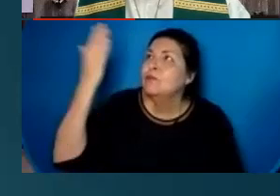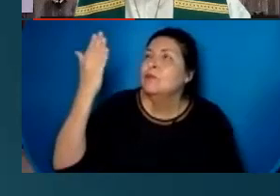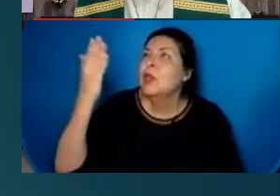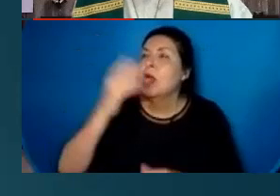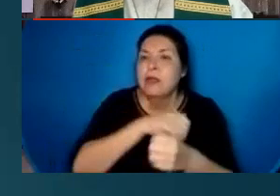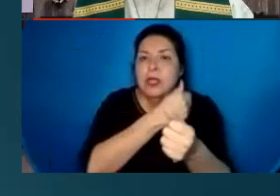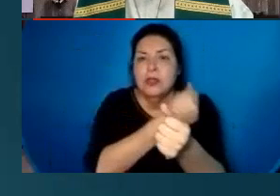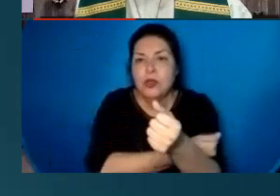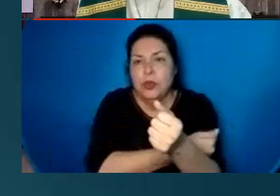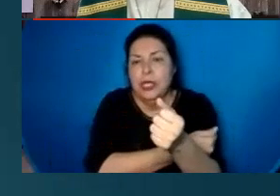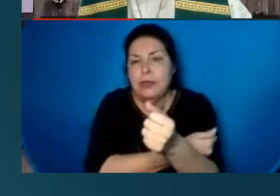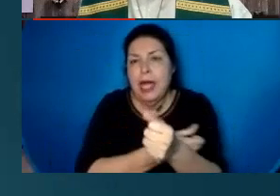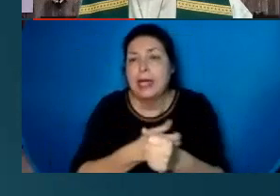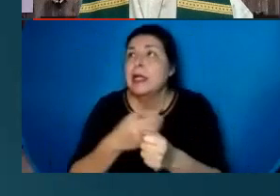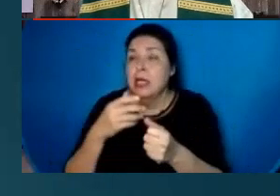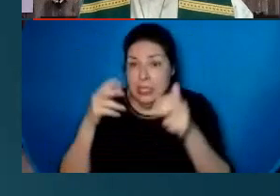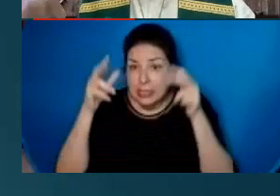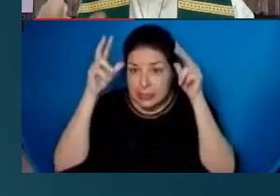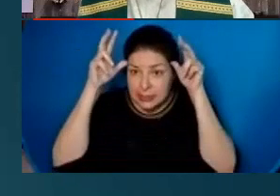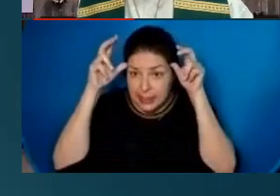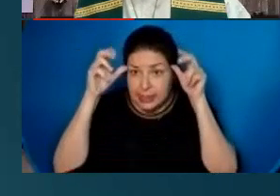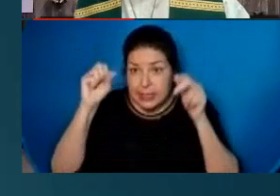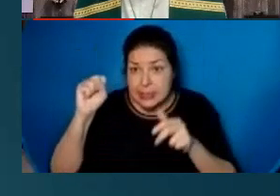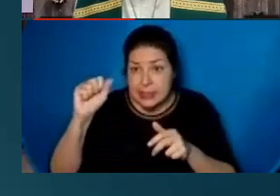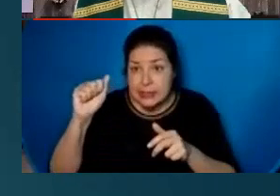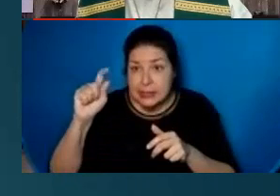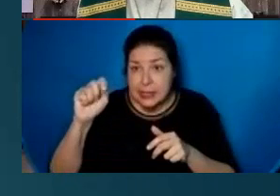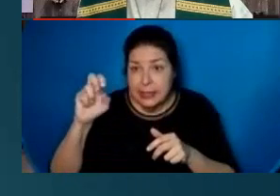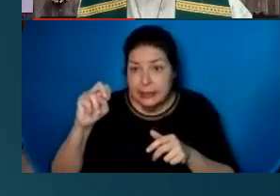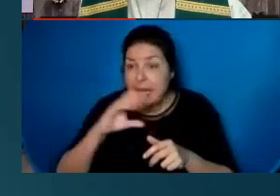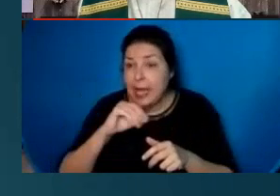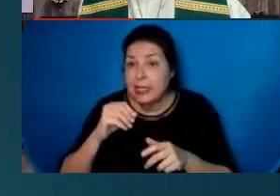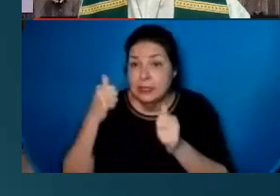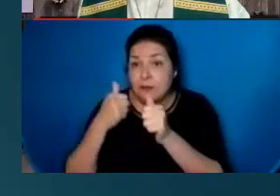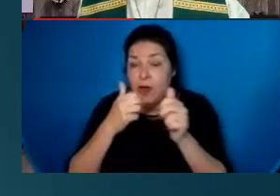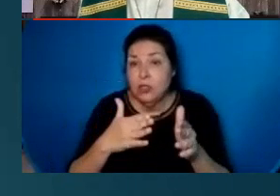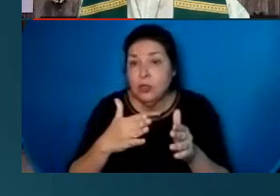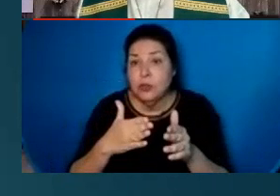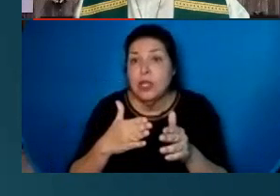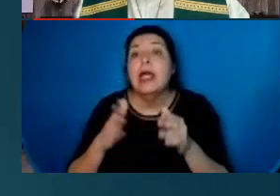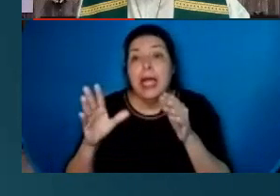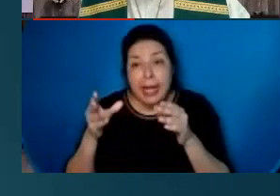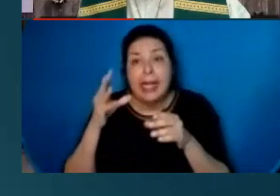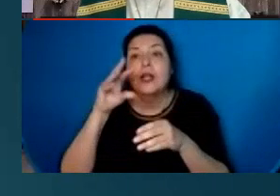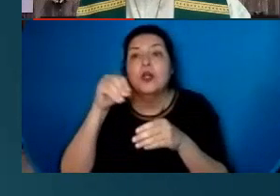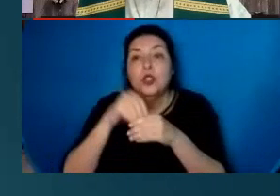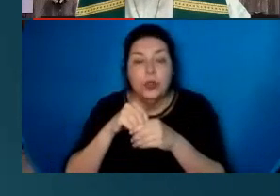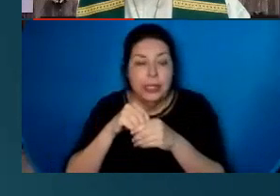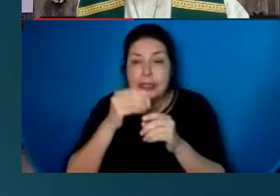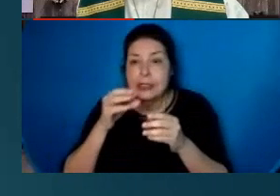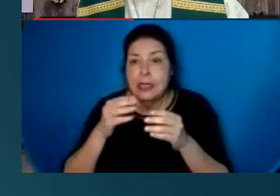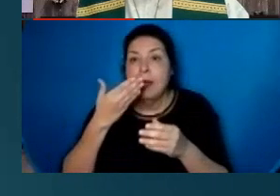had cast Satan and his followers, including this unclean spirit, out of heaven.